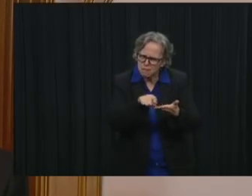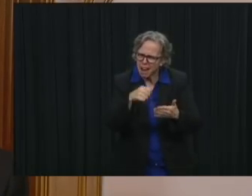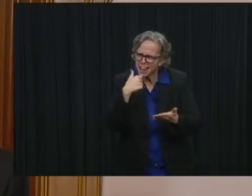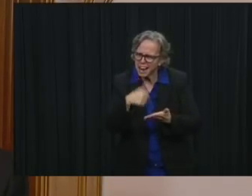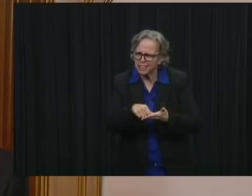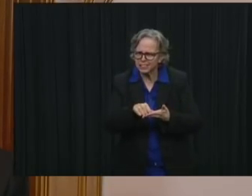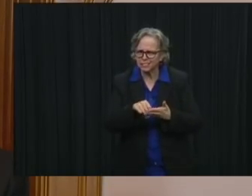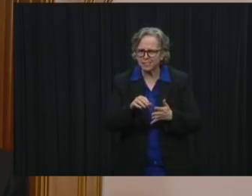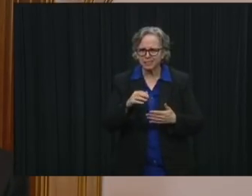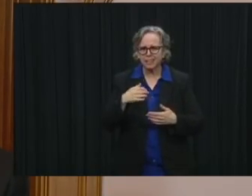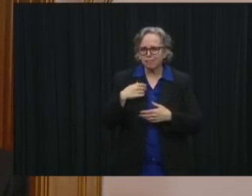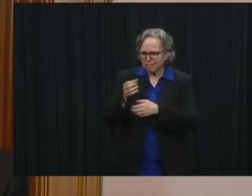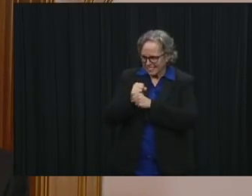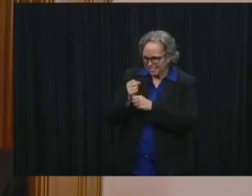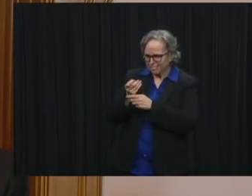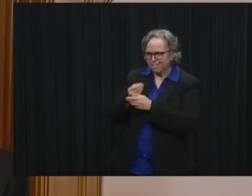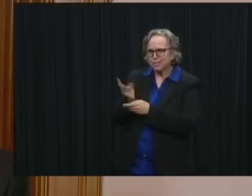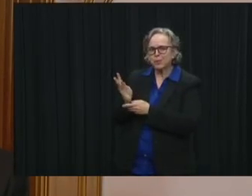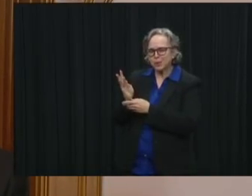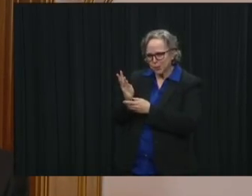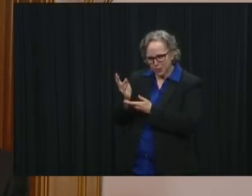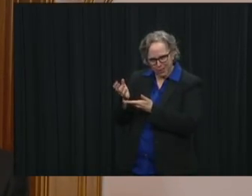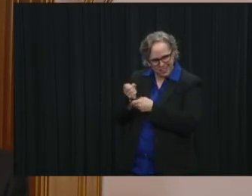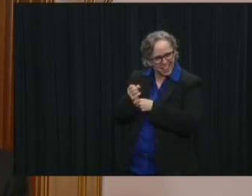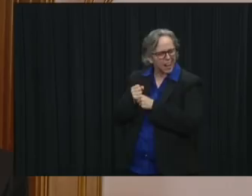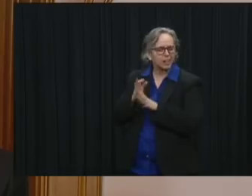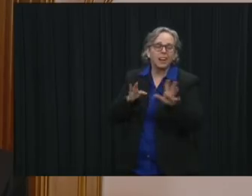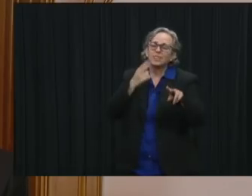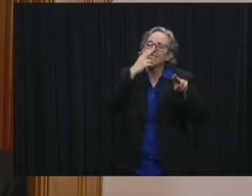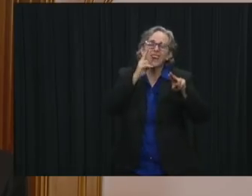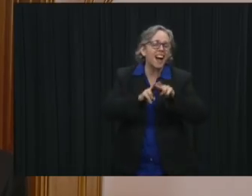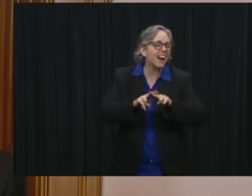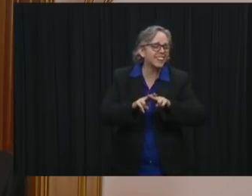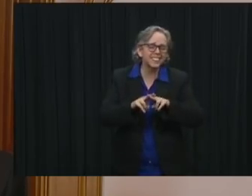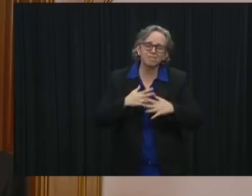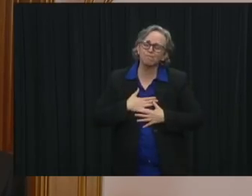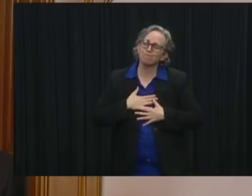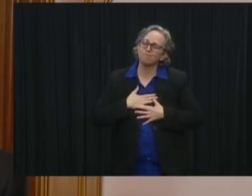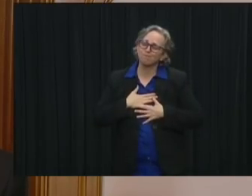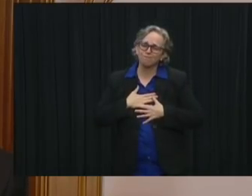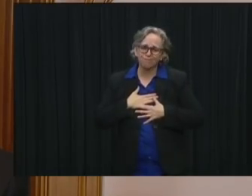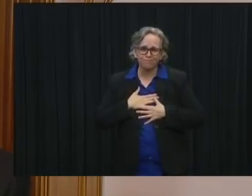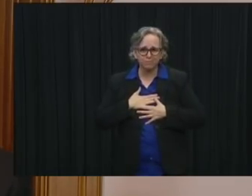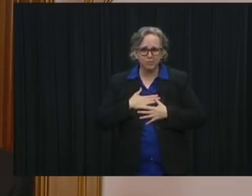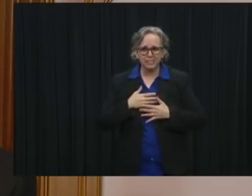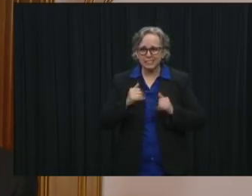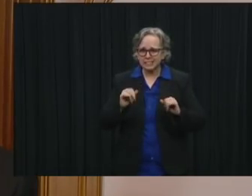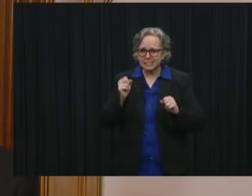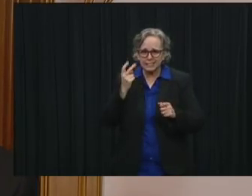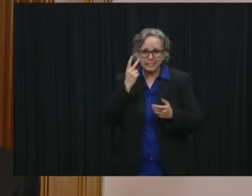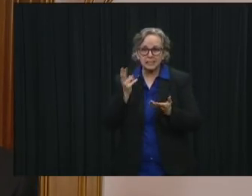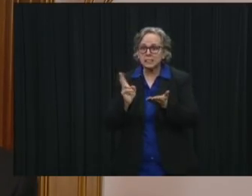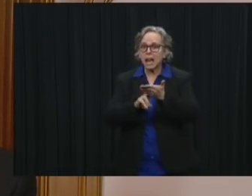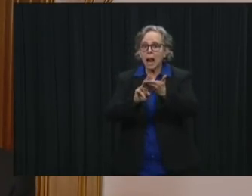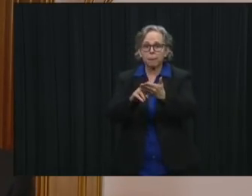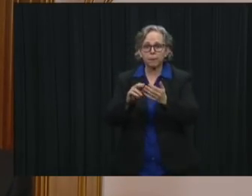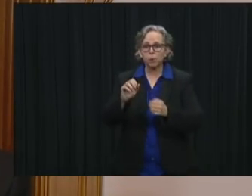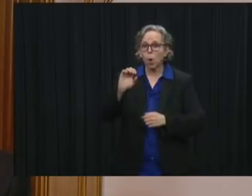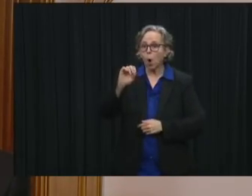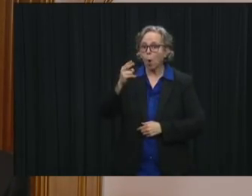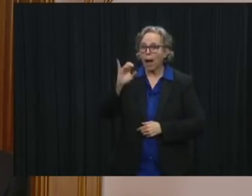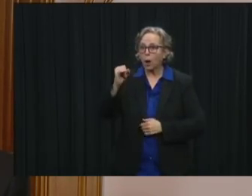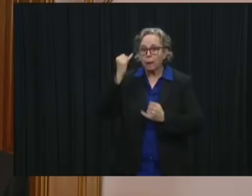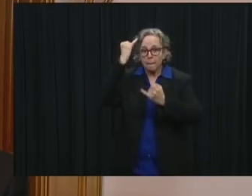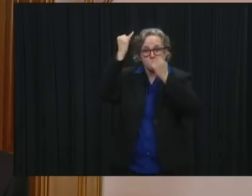fun. We can still sign up for the Ohio Governor's Imagination Library. Last week